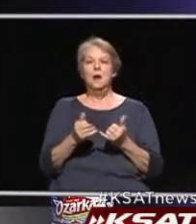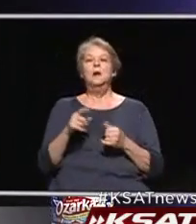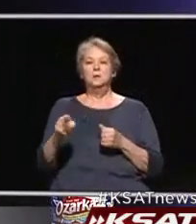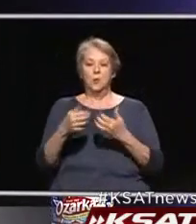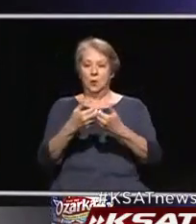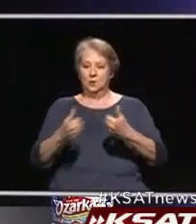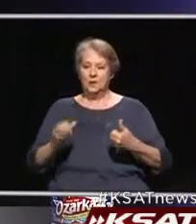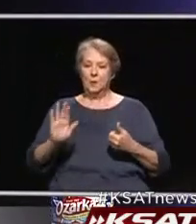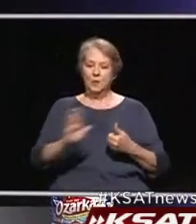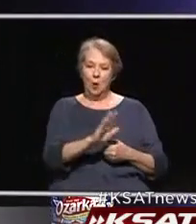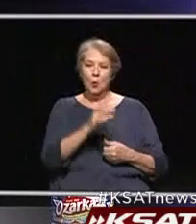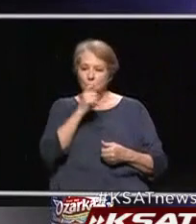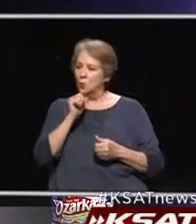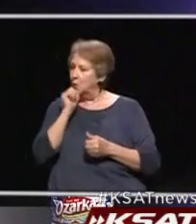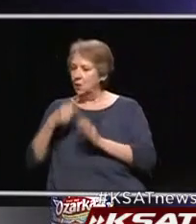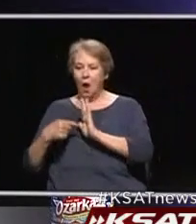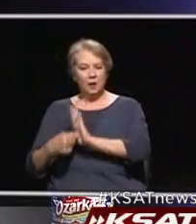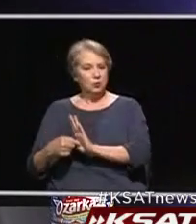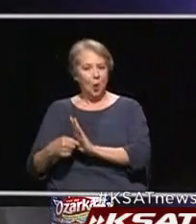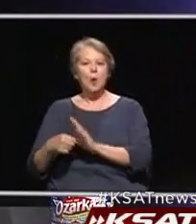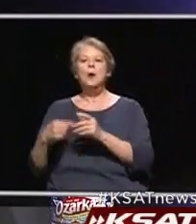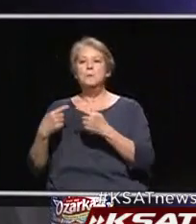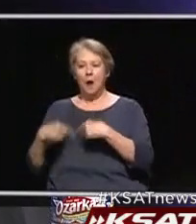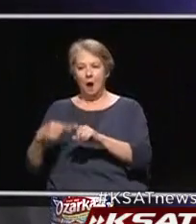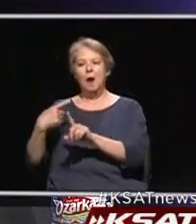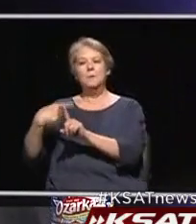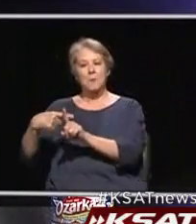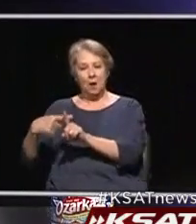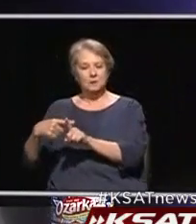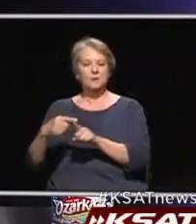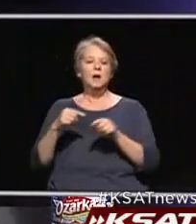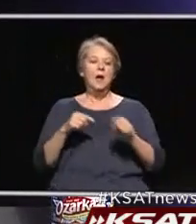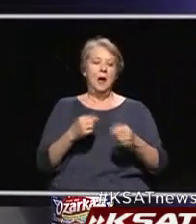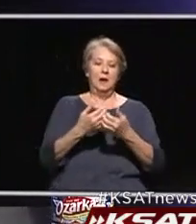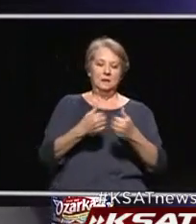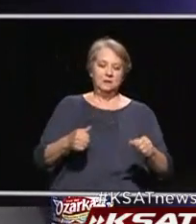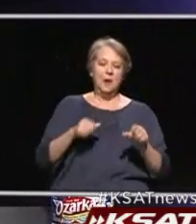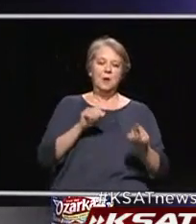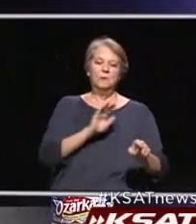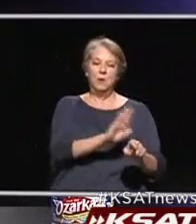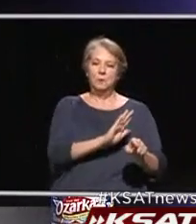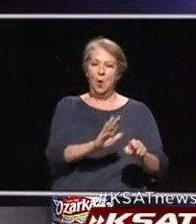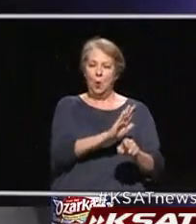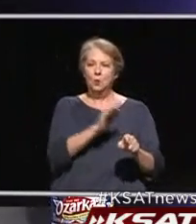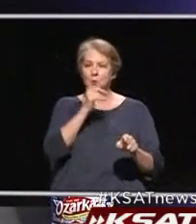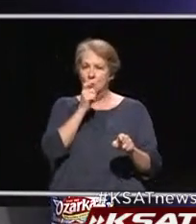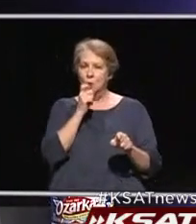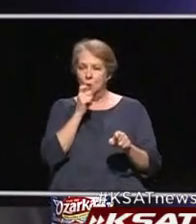separating those that were asymptomatic positive in units and separating them also those that were